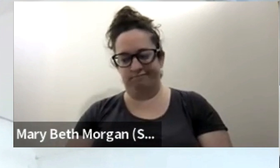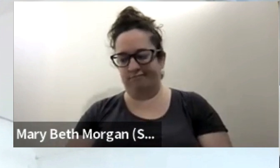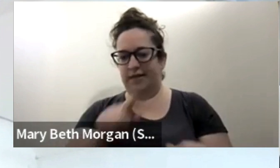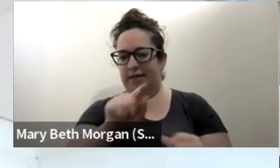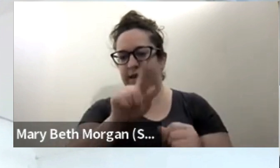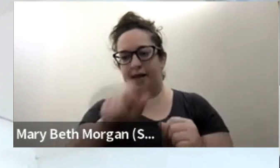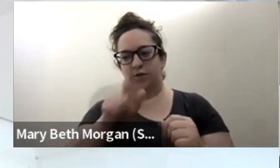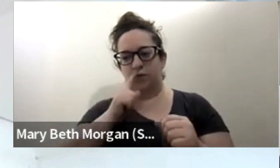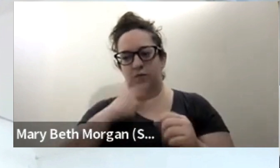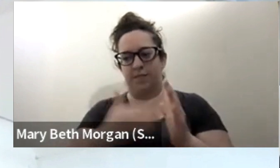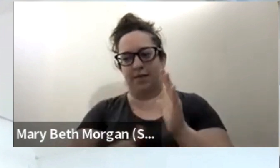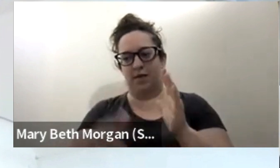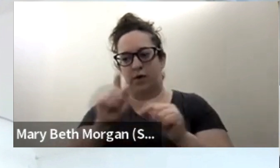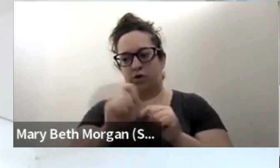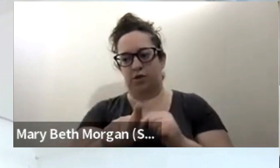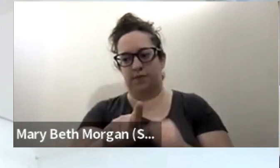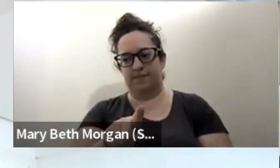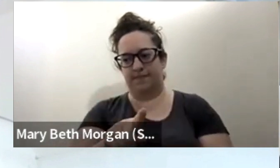Where does that line?